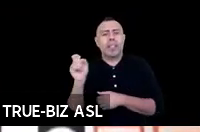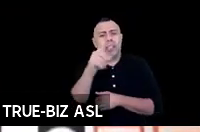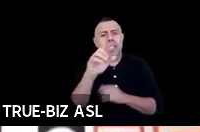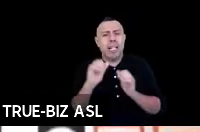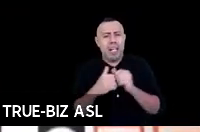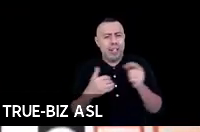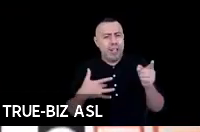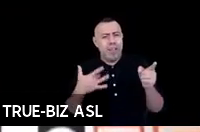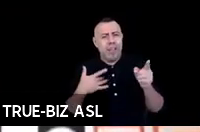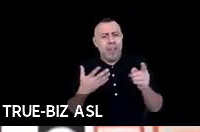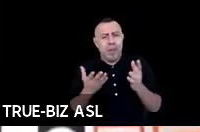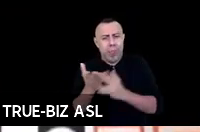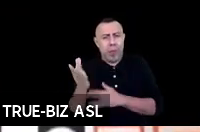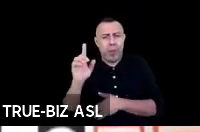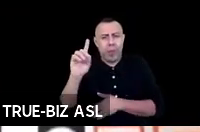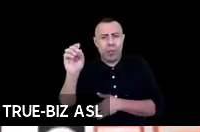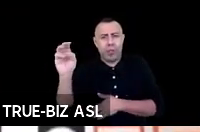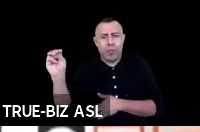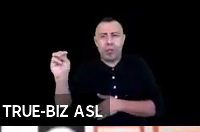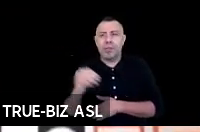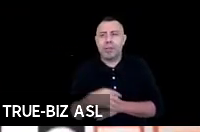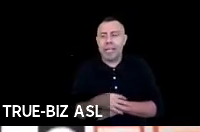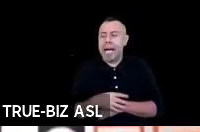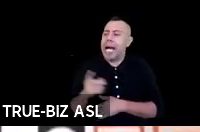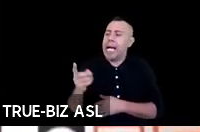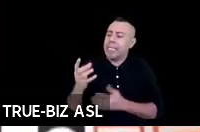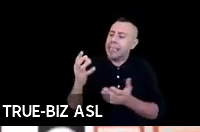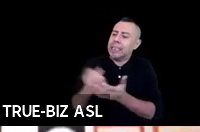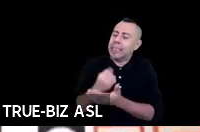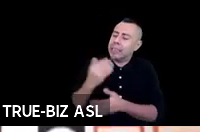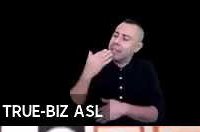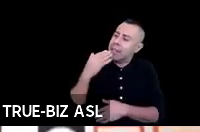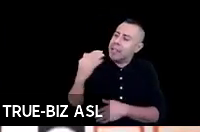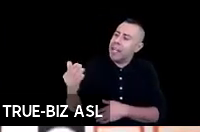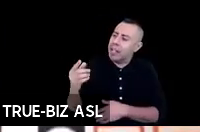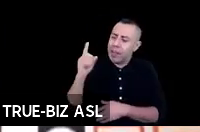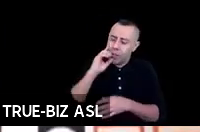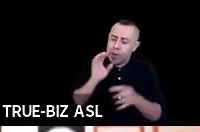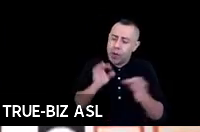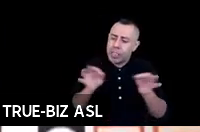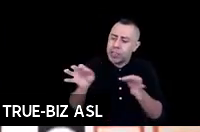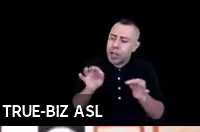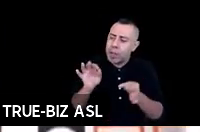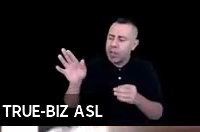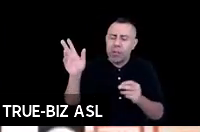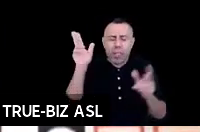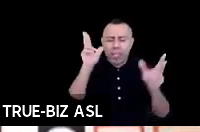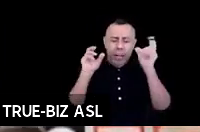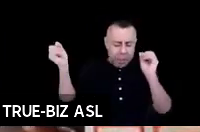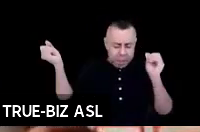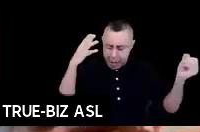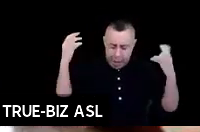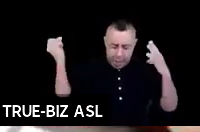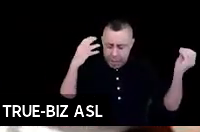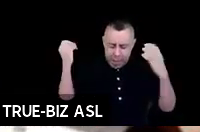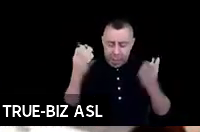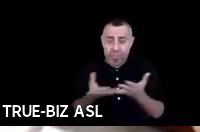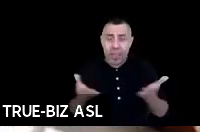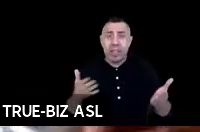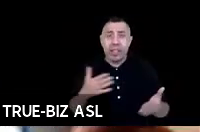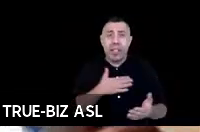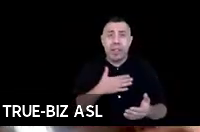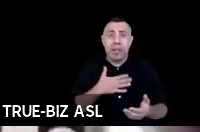say, Charles, thank you for describing the hearing thing like that, because that really describes to me like what my issue is. Like